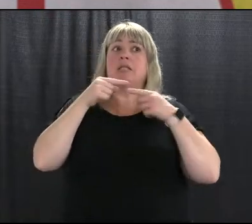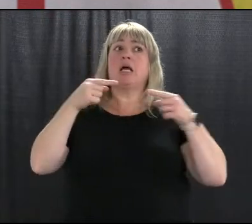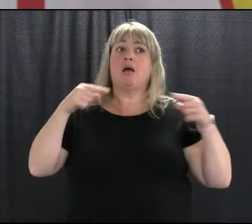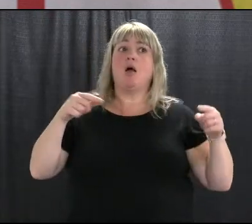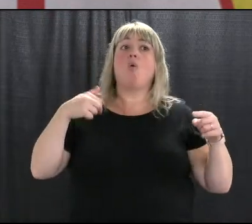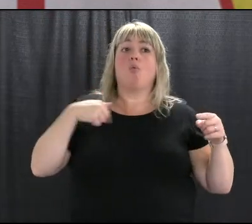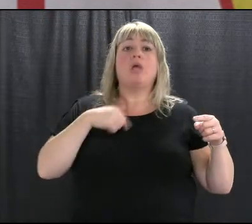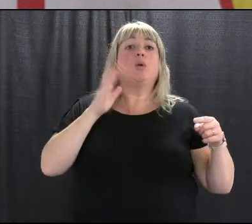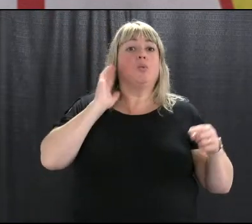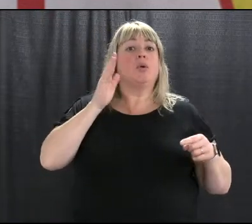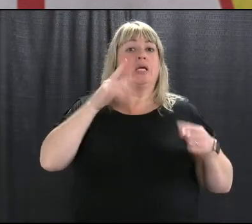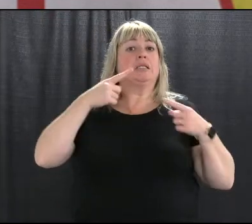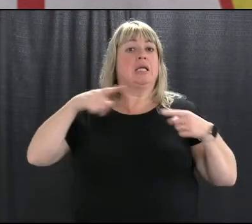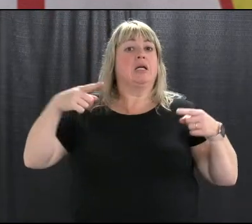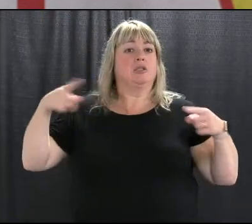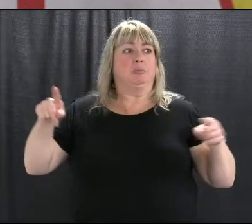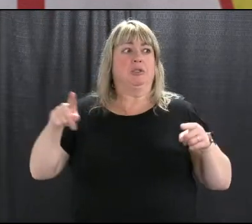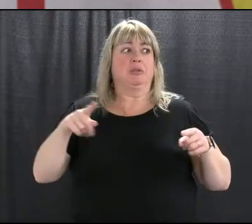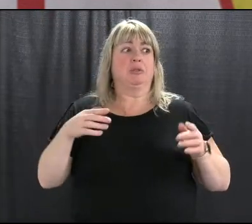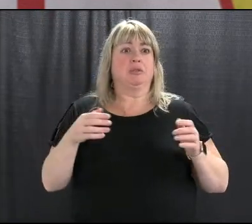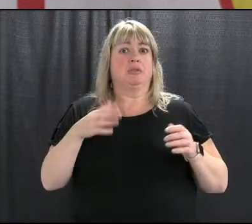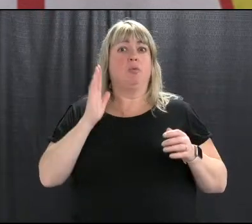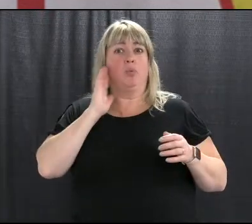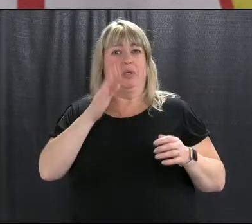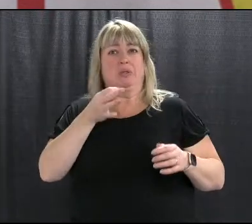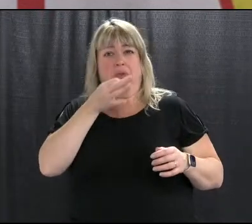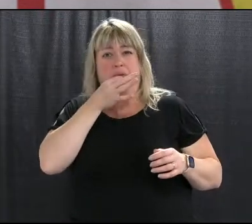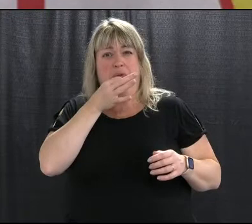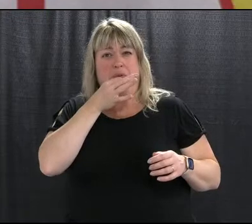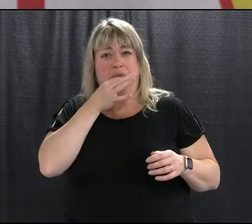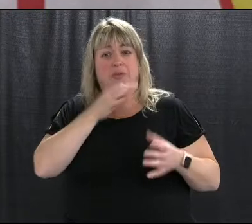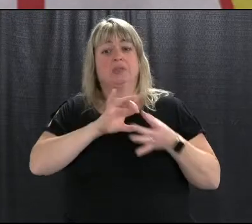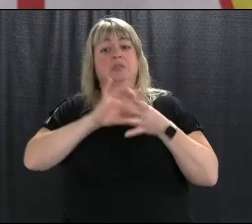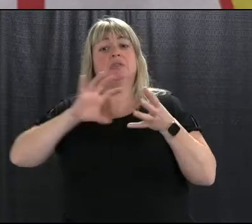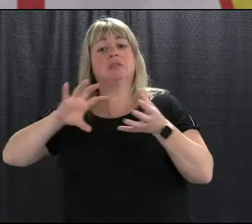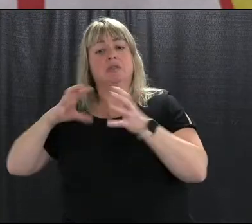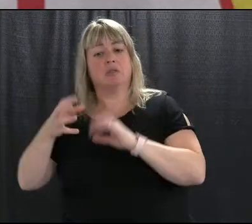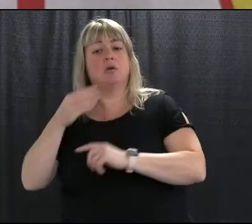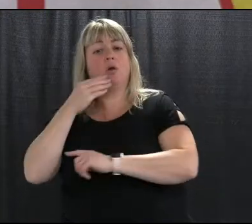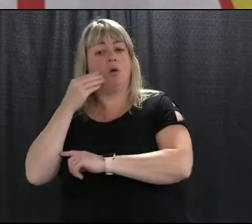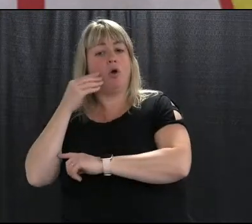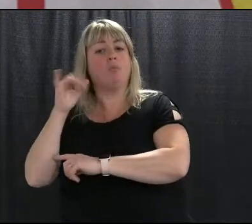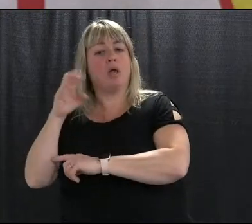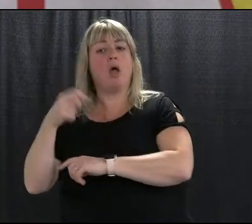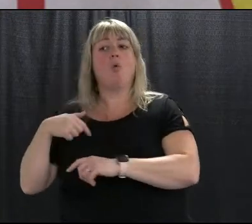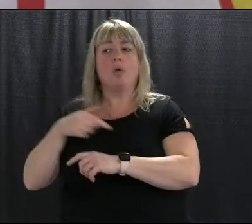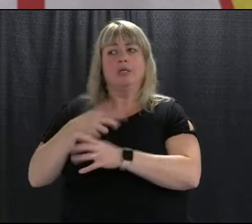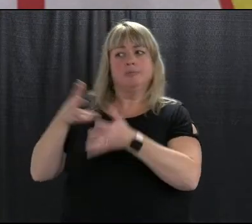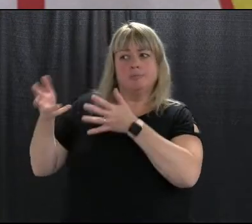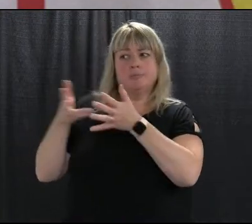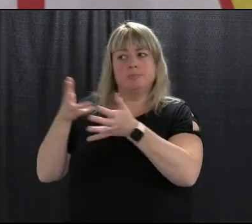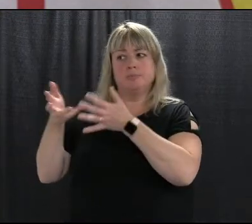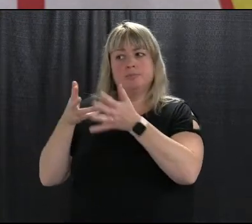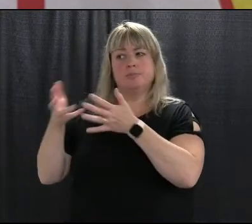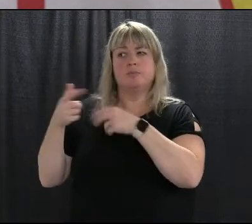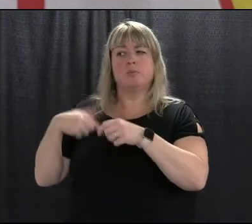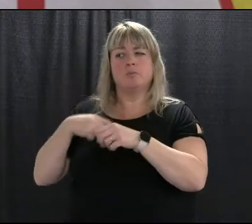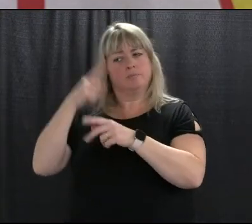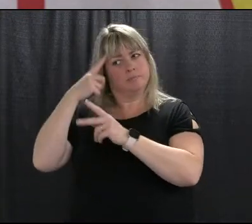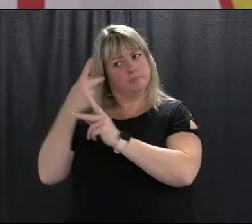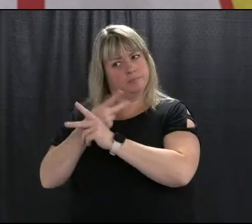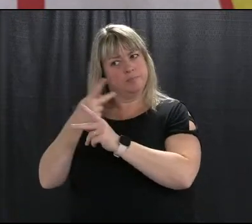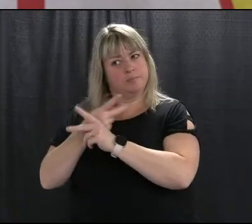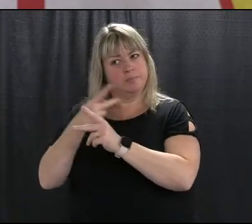going to come in an announcement in the very near future with that sector, but we've been working with that sector to look